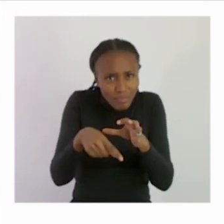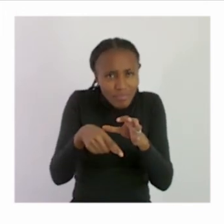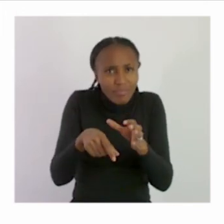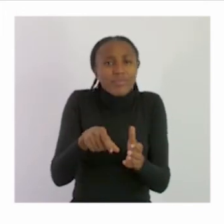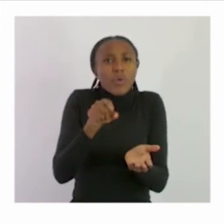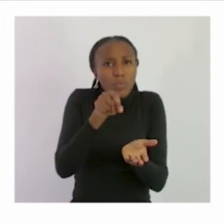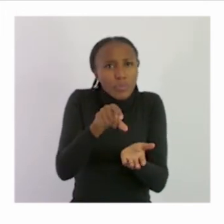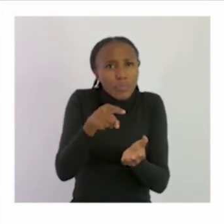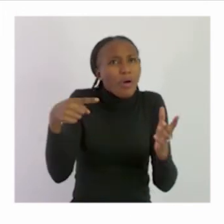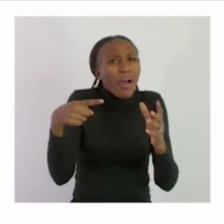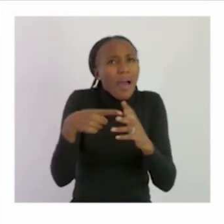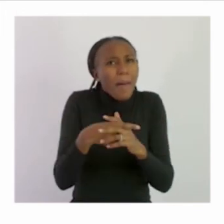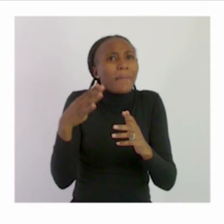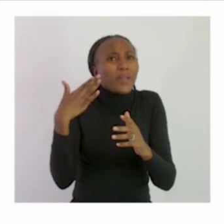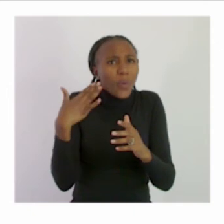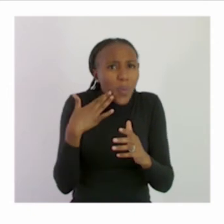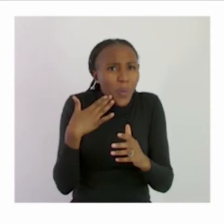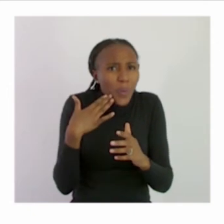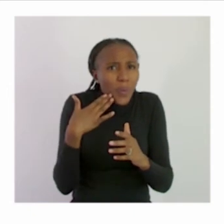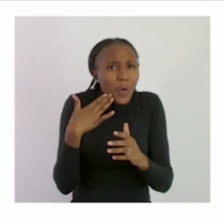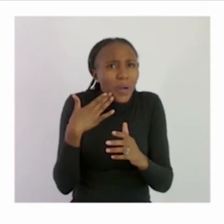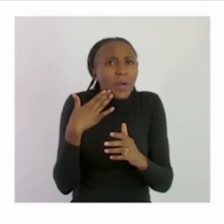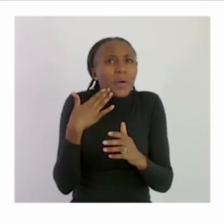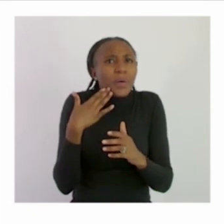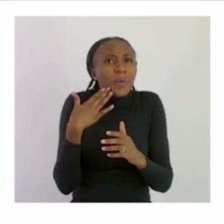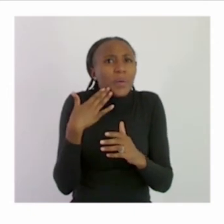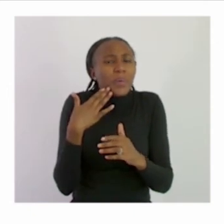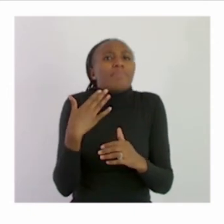place in one of the stages. Which one is it? You write it down there.